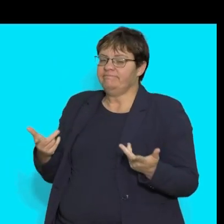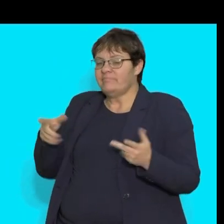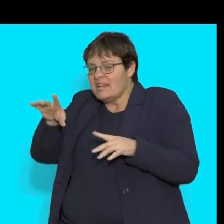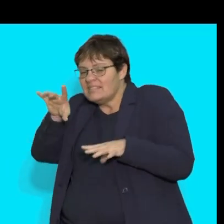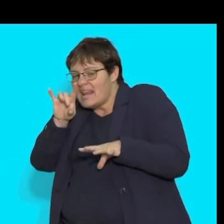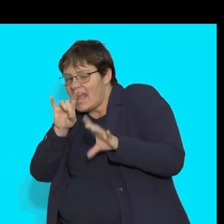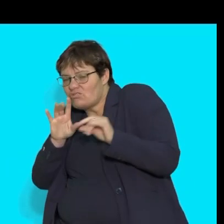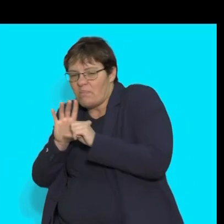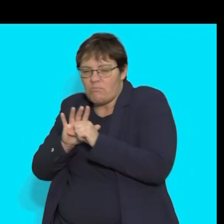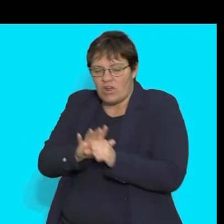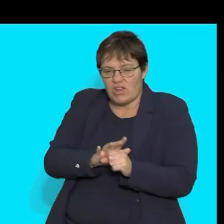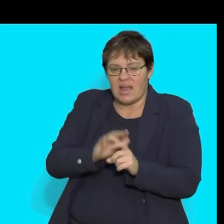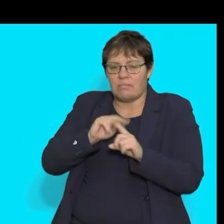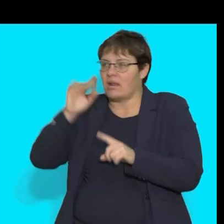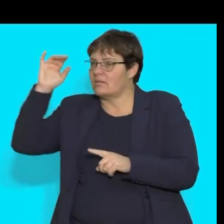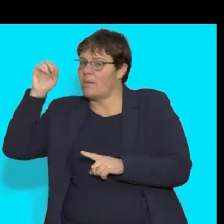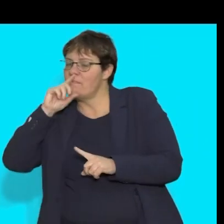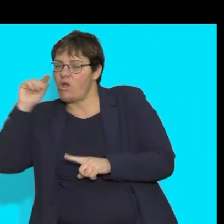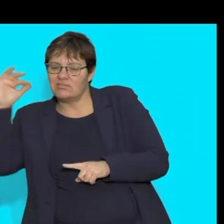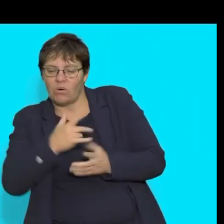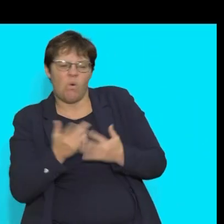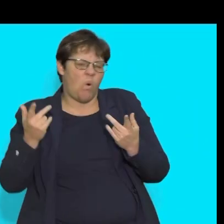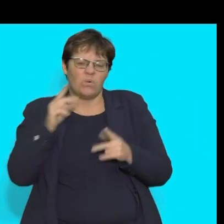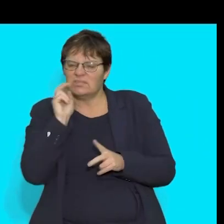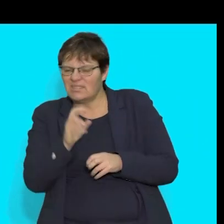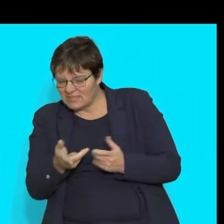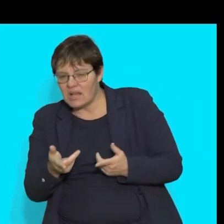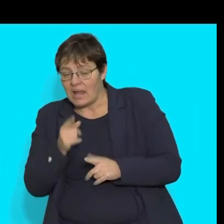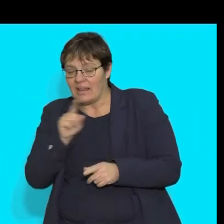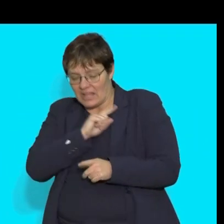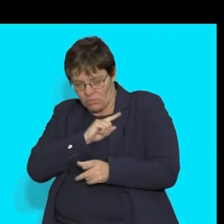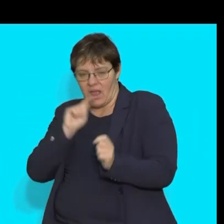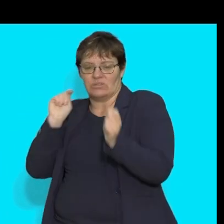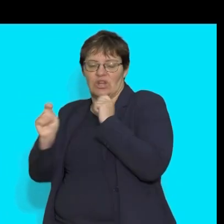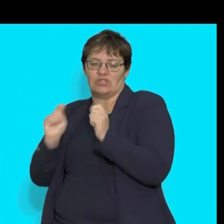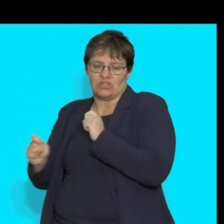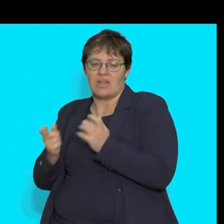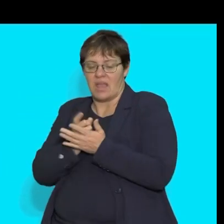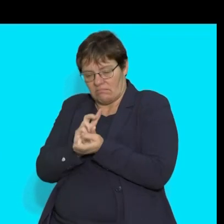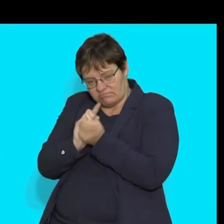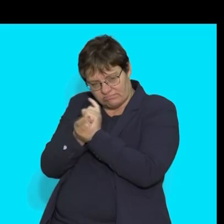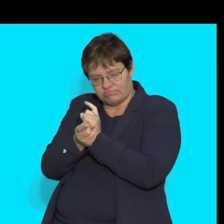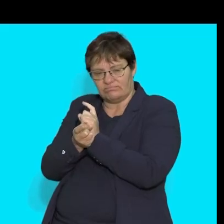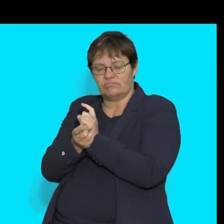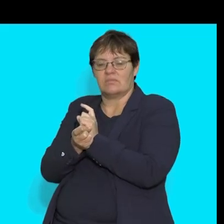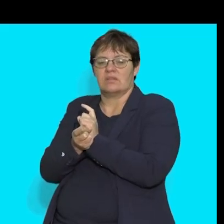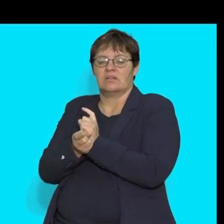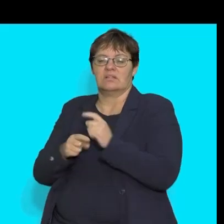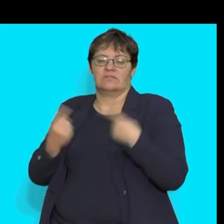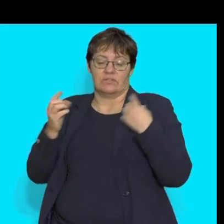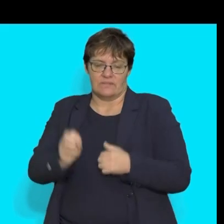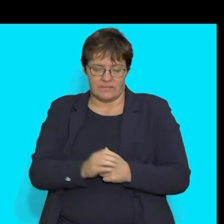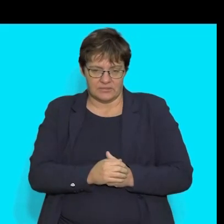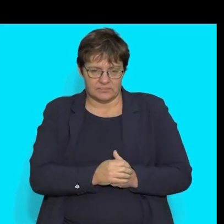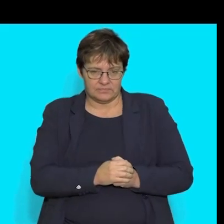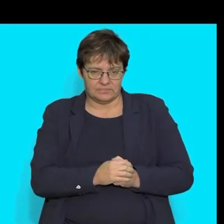a selection pressure causing change and individuals to become different. Right.